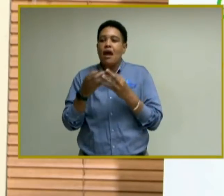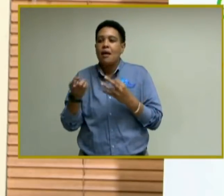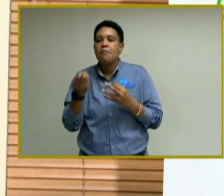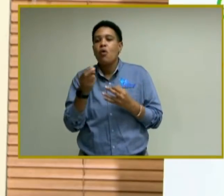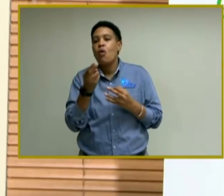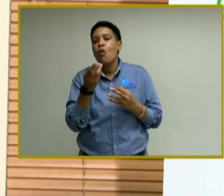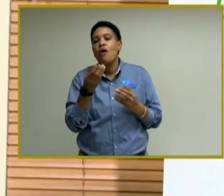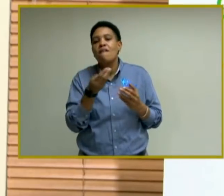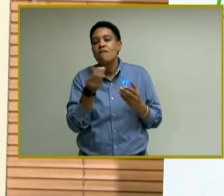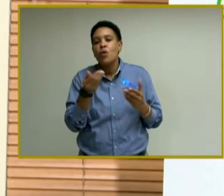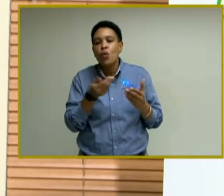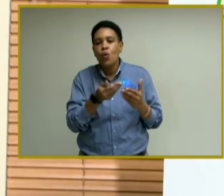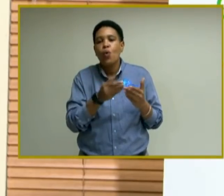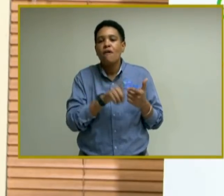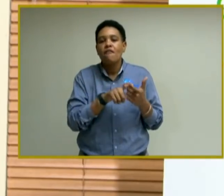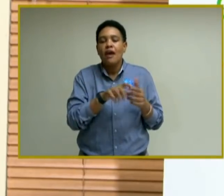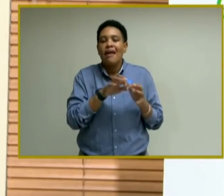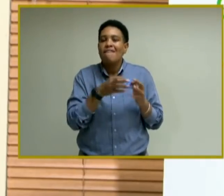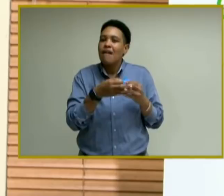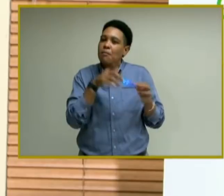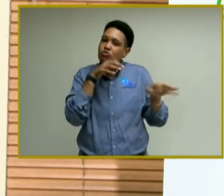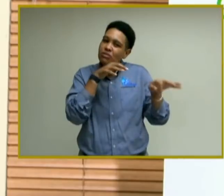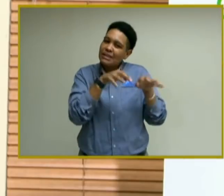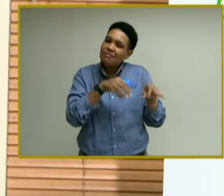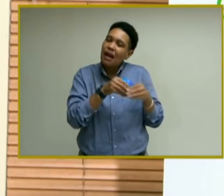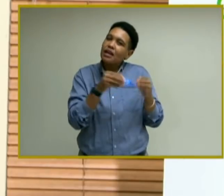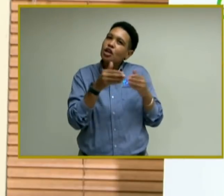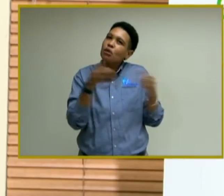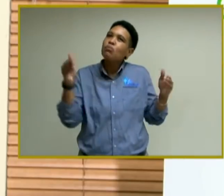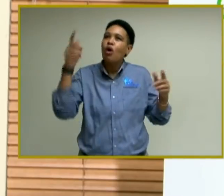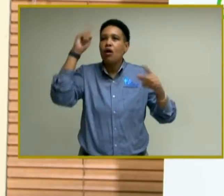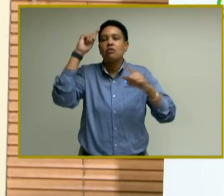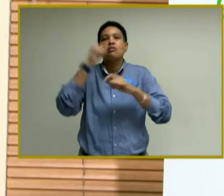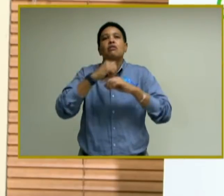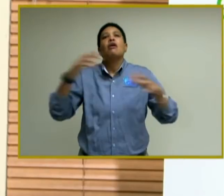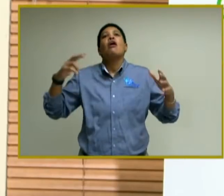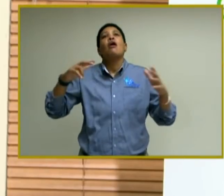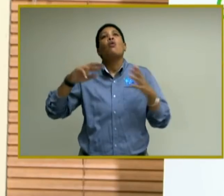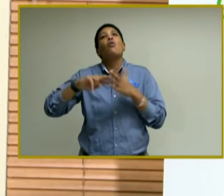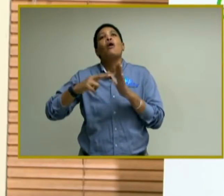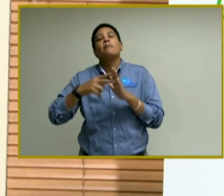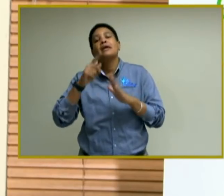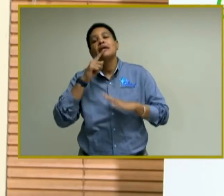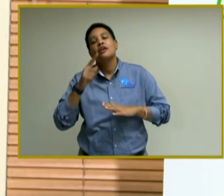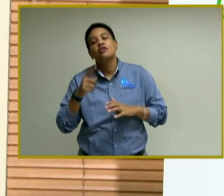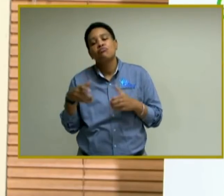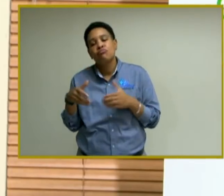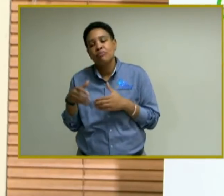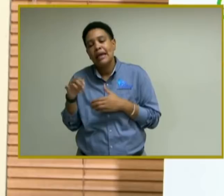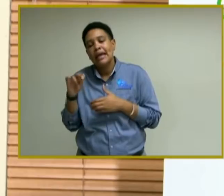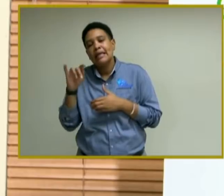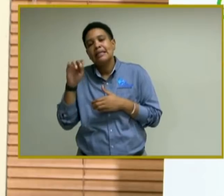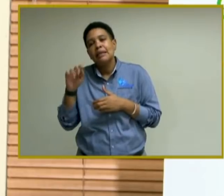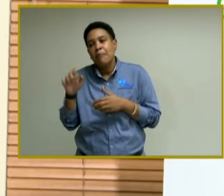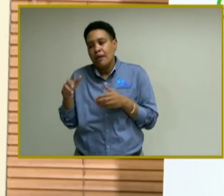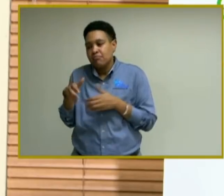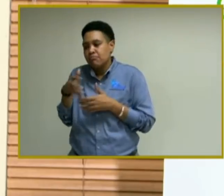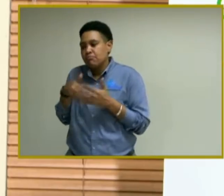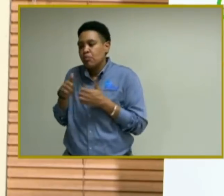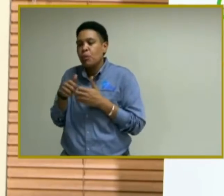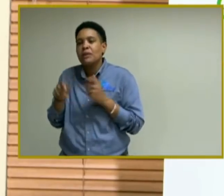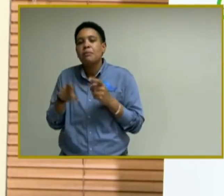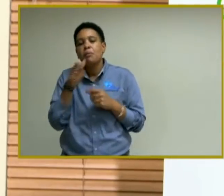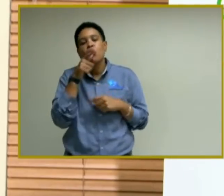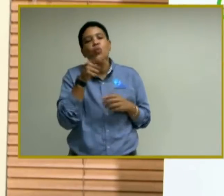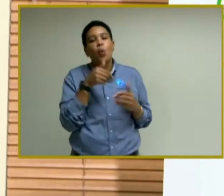very close friends, and family defined in the broadest sense of the word, intimate settings with persons who you